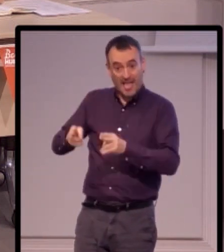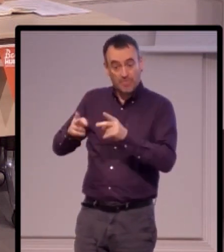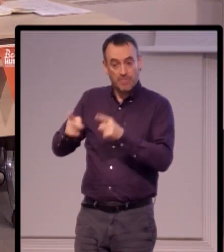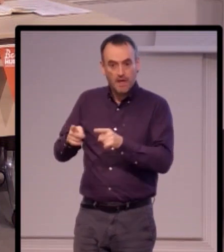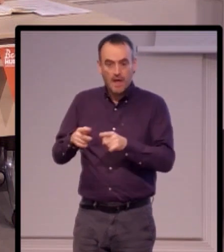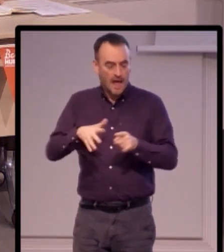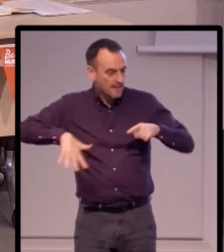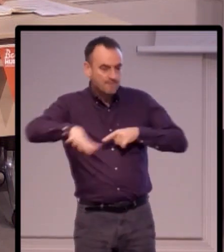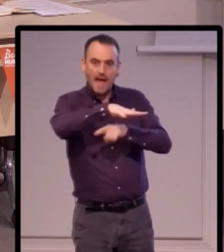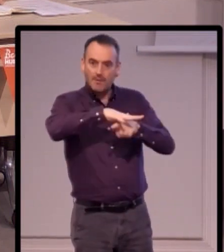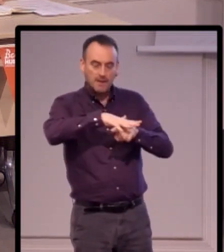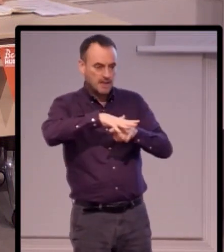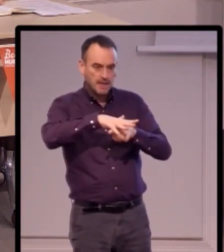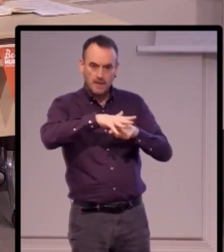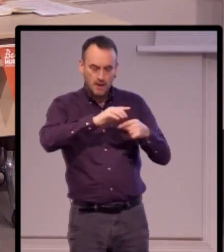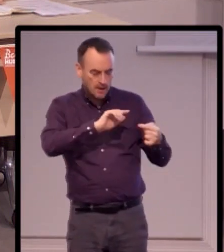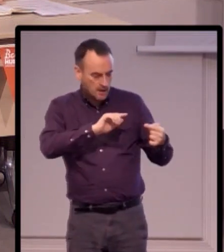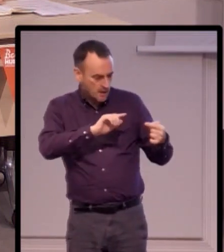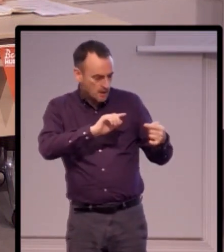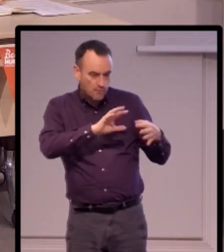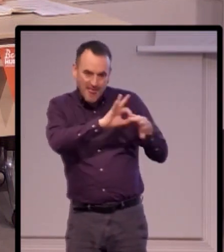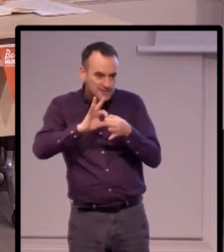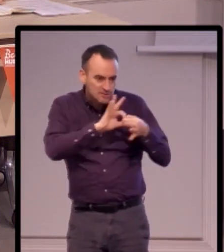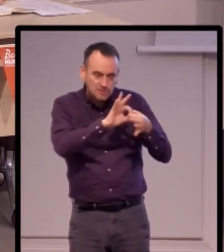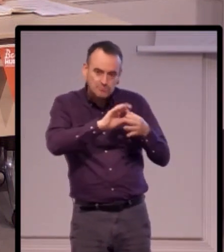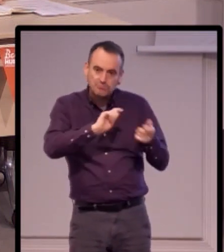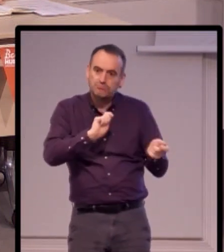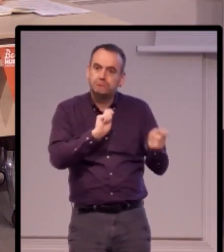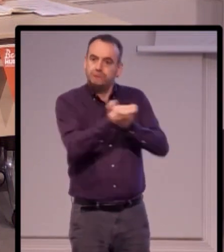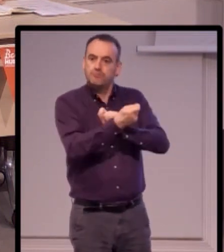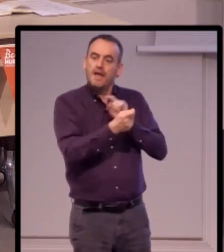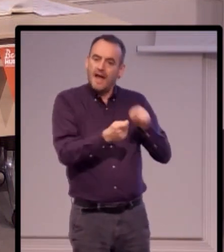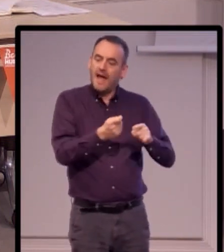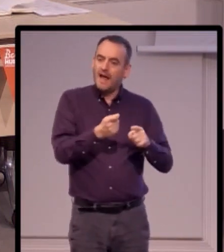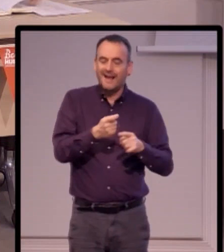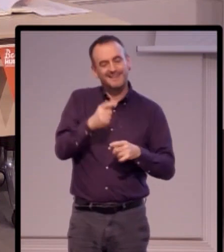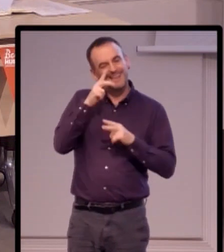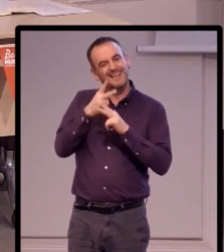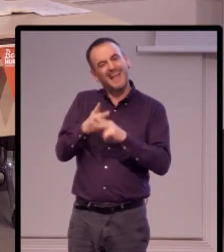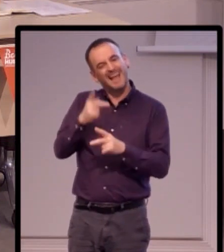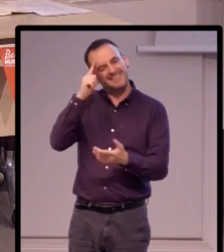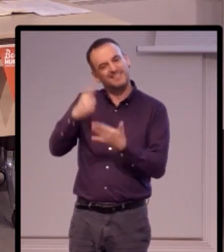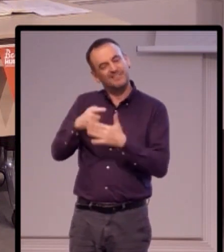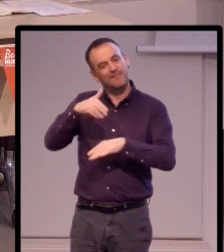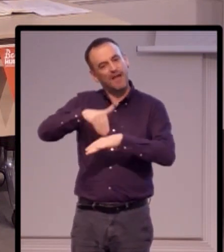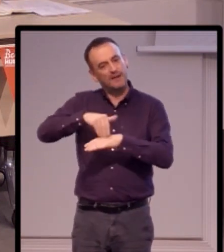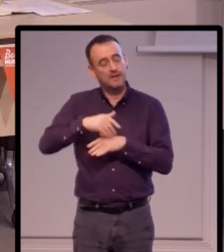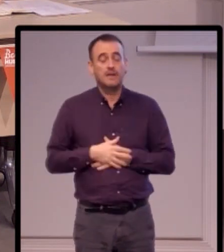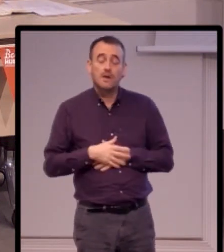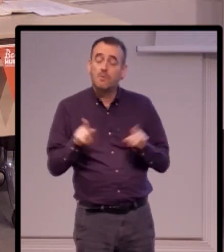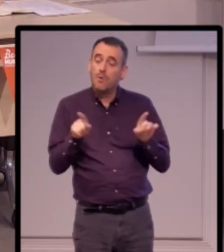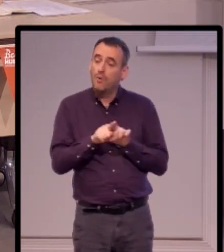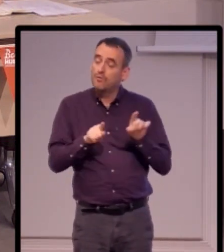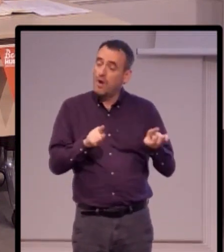way the family dynamic worked and how that led care decisions. But having said that, I worked